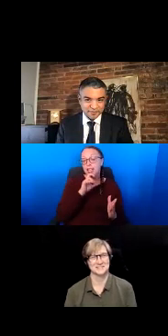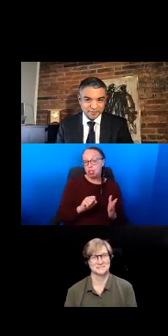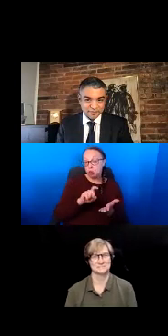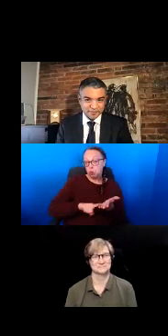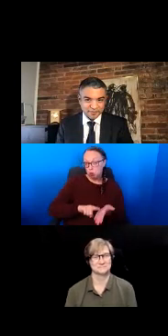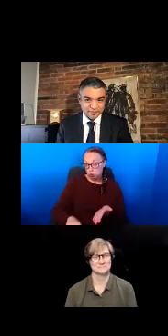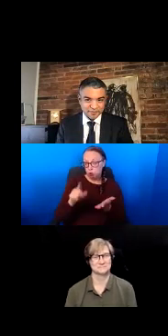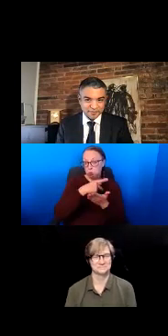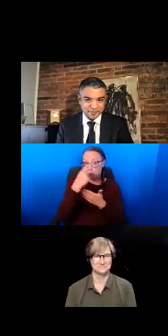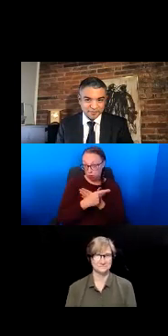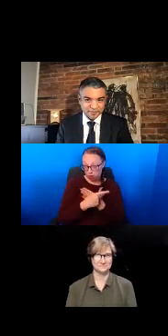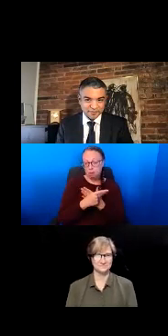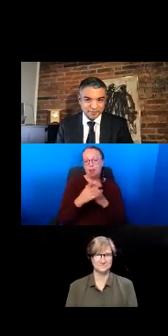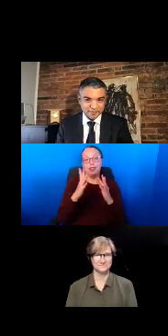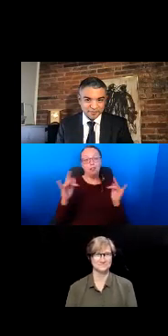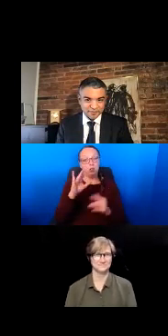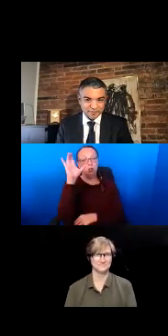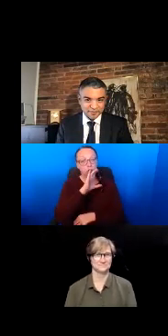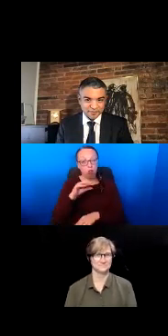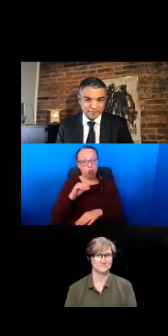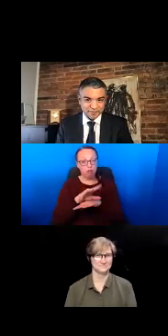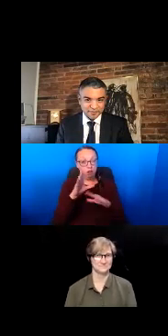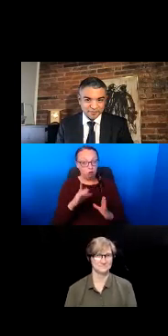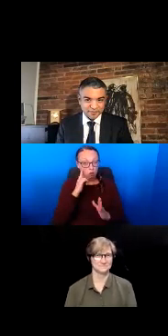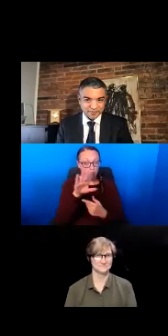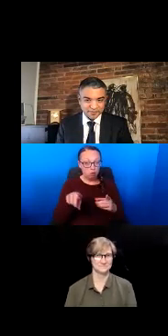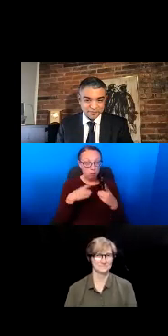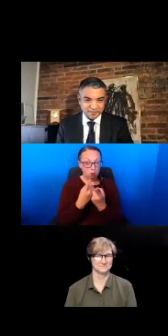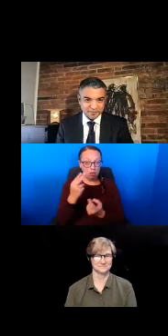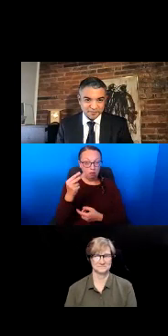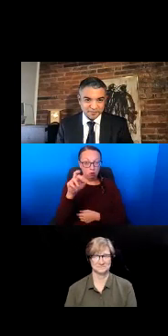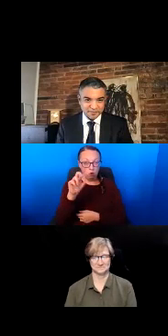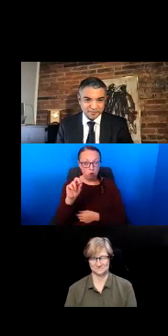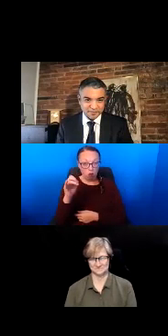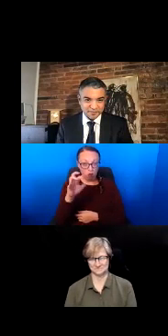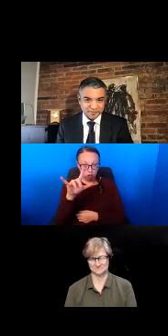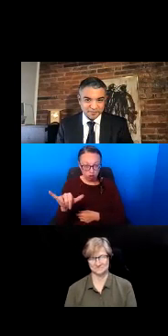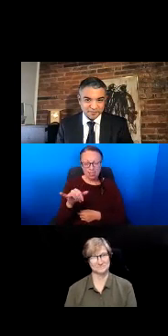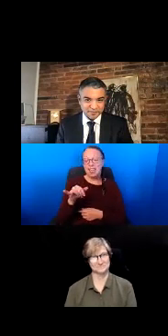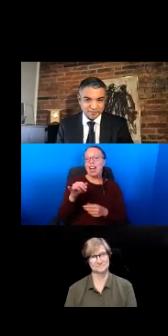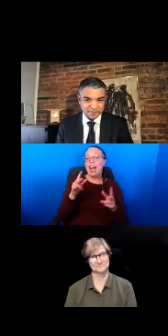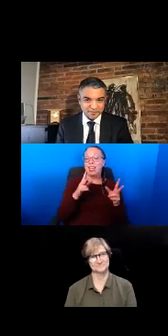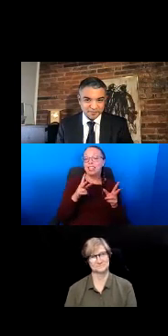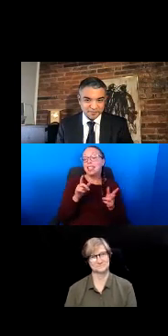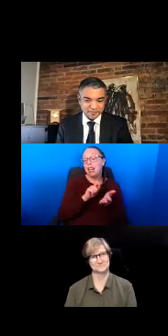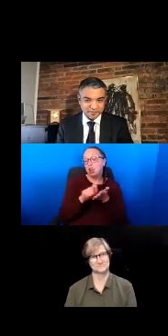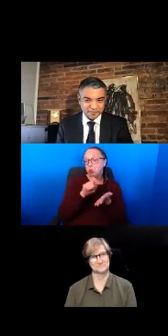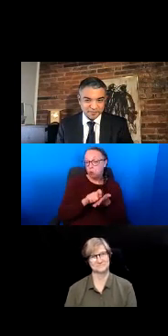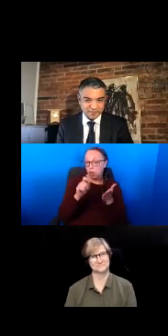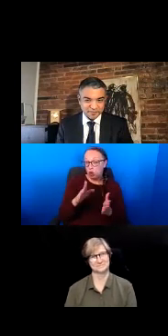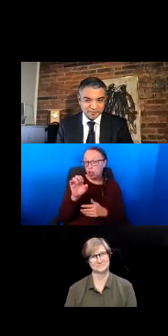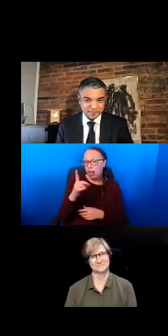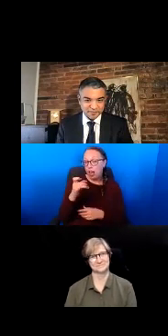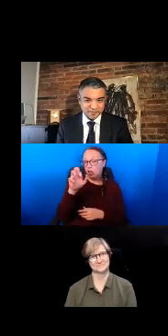the Diversity Search Advisor for the Department of Neurology, and Associate Editor for Equity, Diversity, and Inclusion for the Journal of